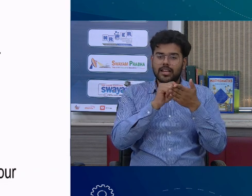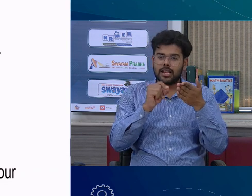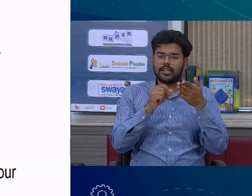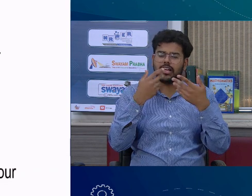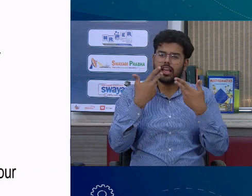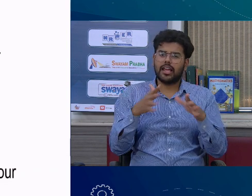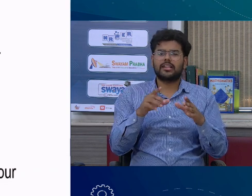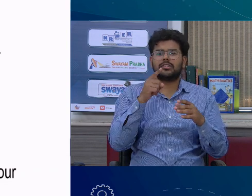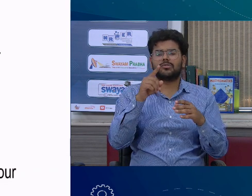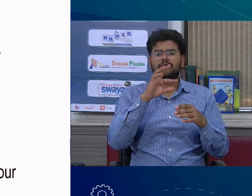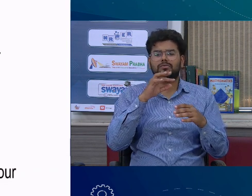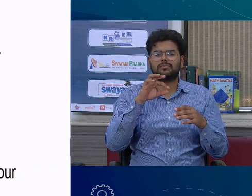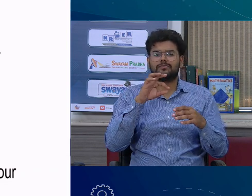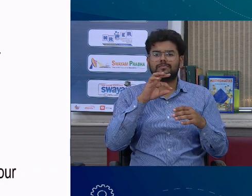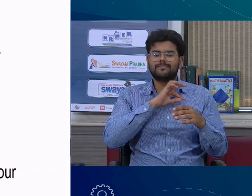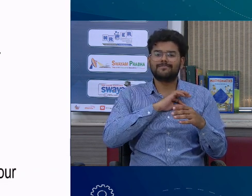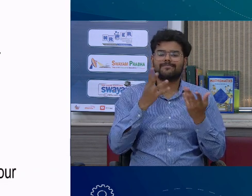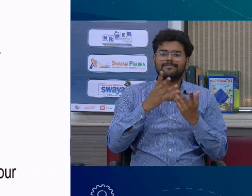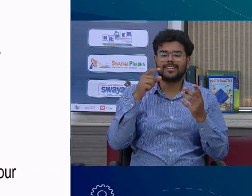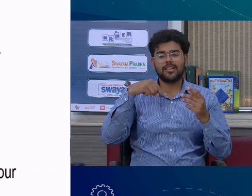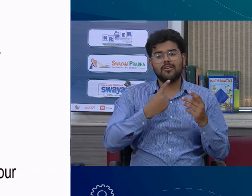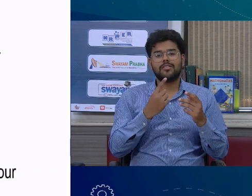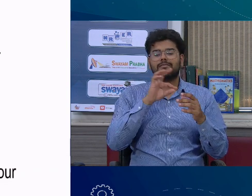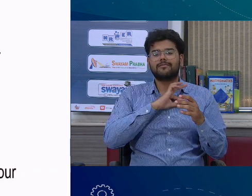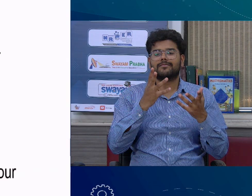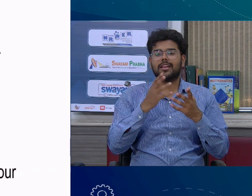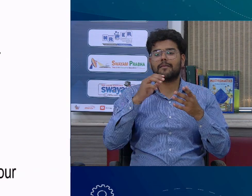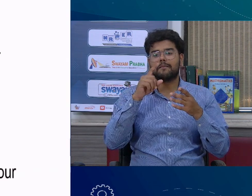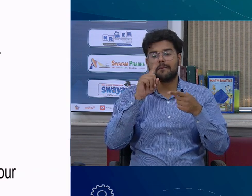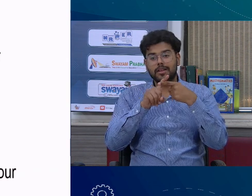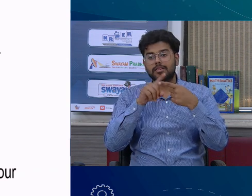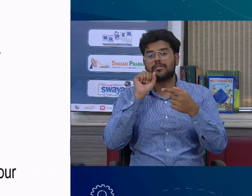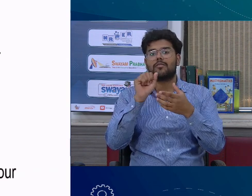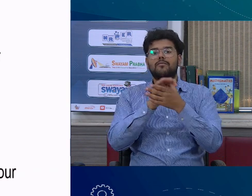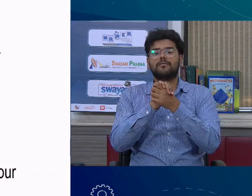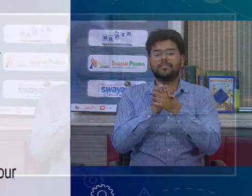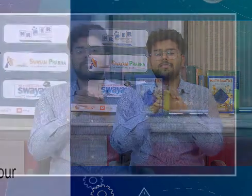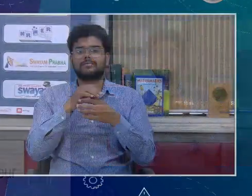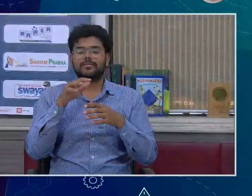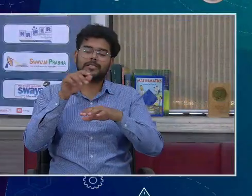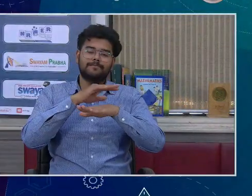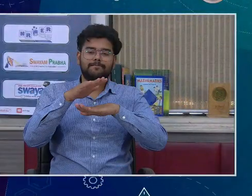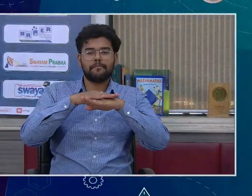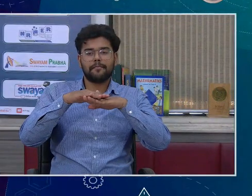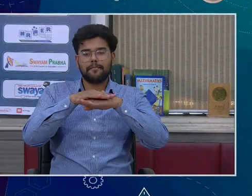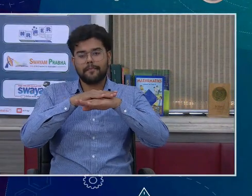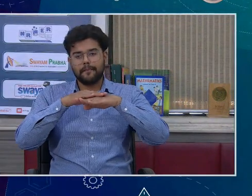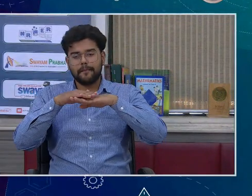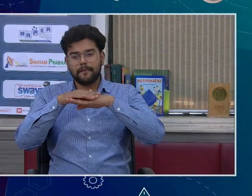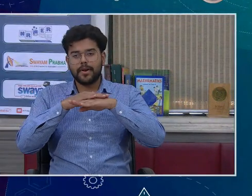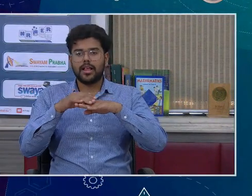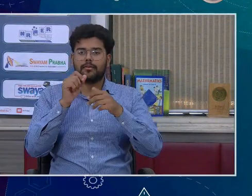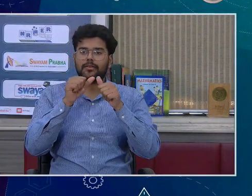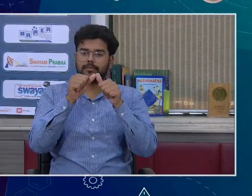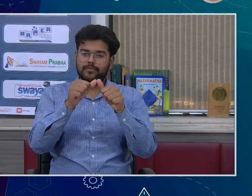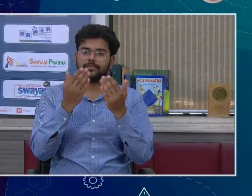good things that you like about yourself and your friend in braille. So those two answers, you will enjoy